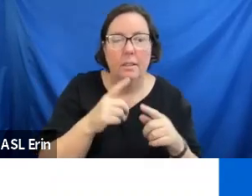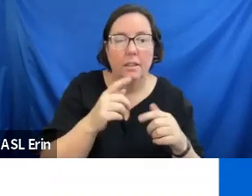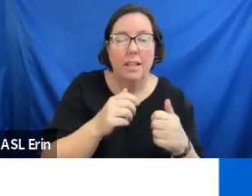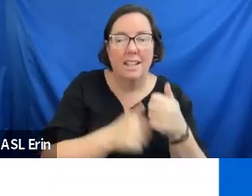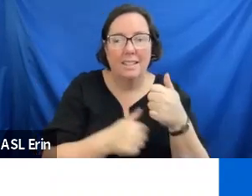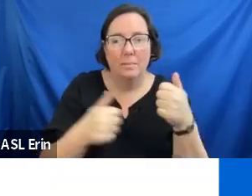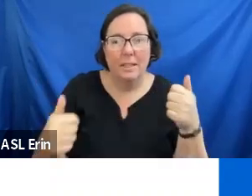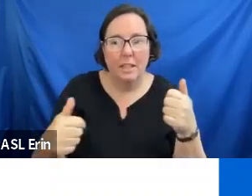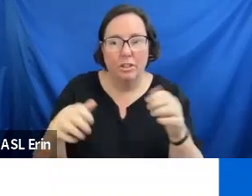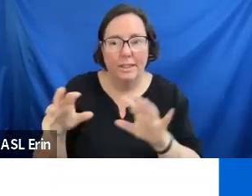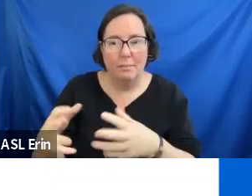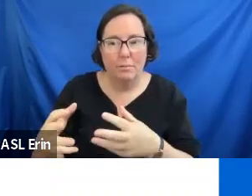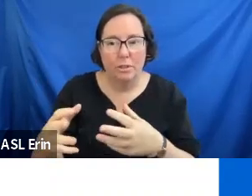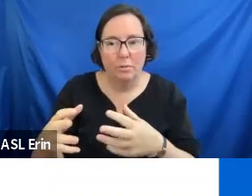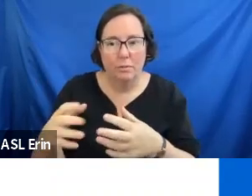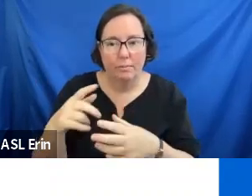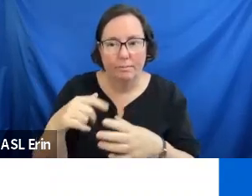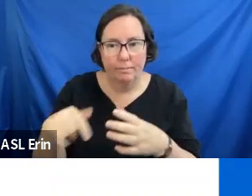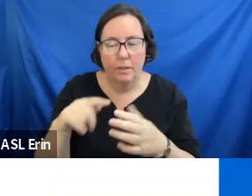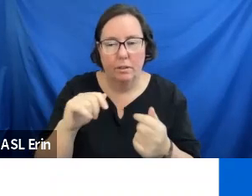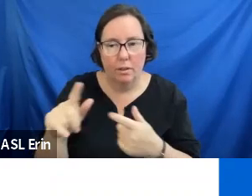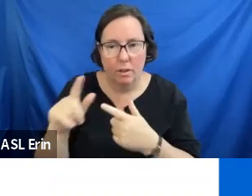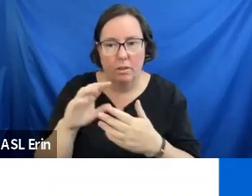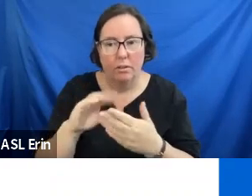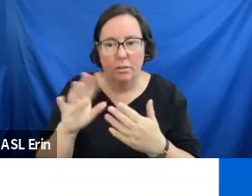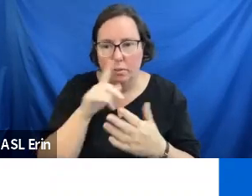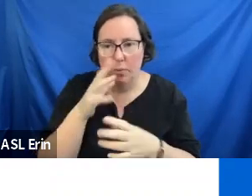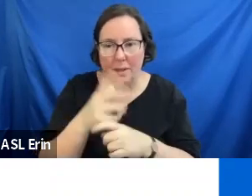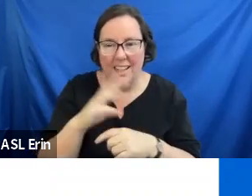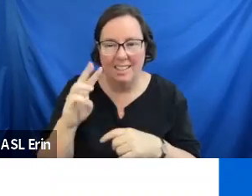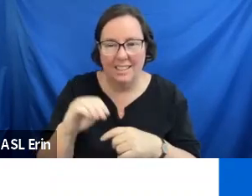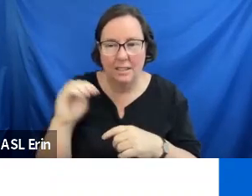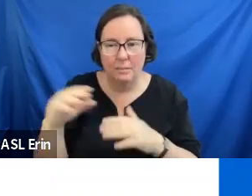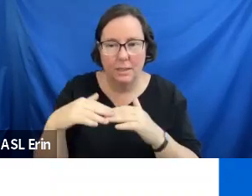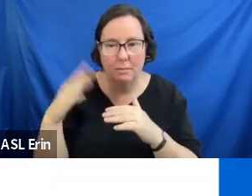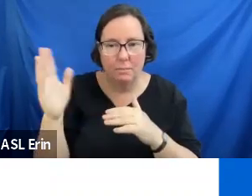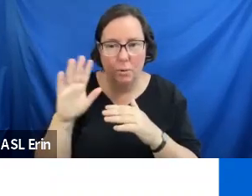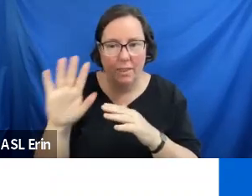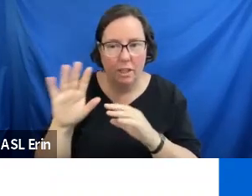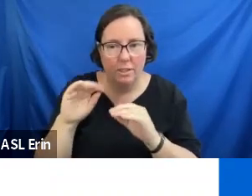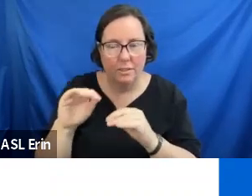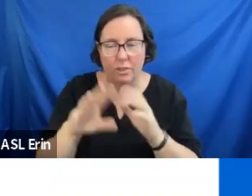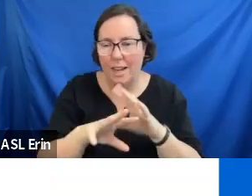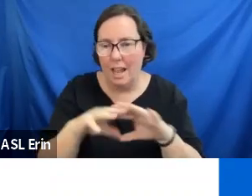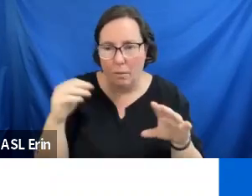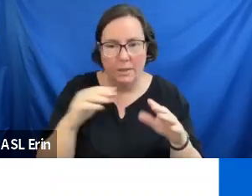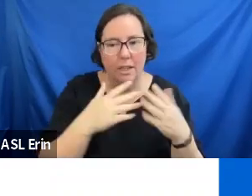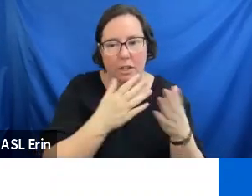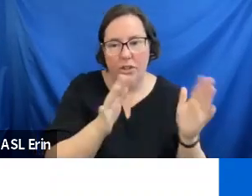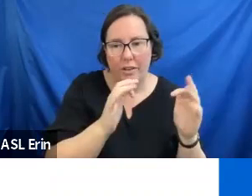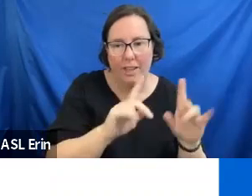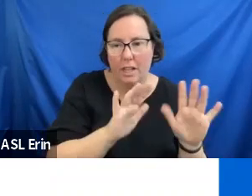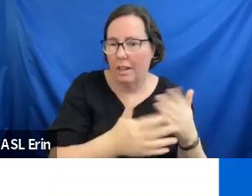substantially separate classrooms, these are students receiving 60% or more of their instruction outside of a general